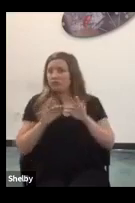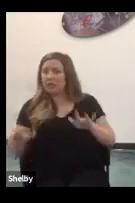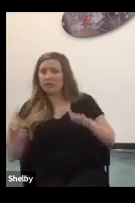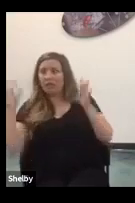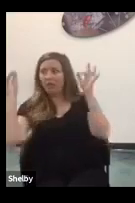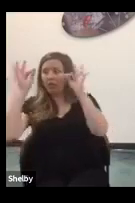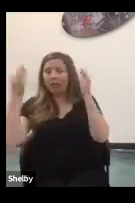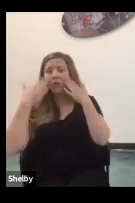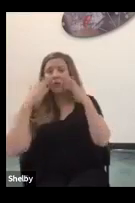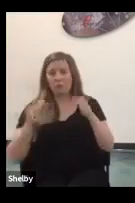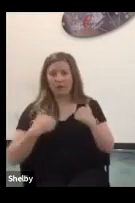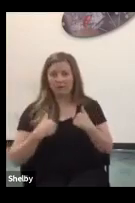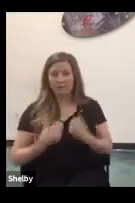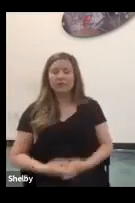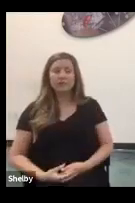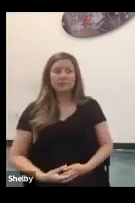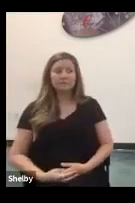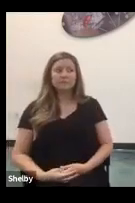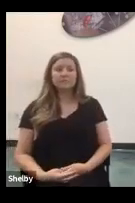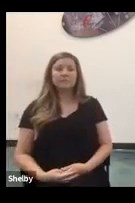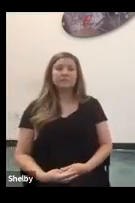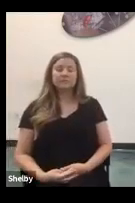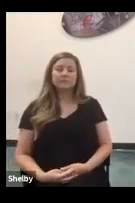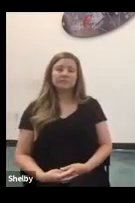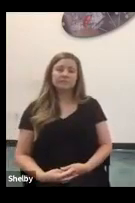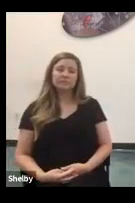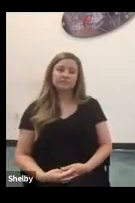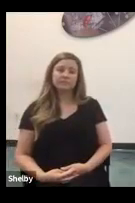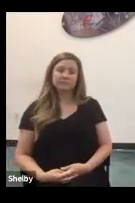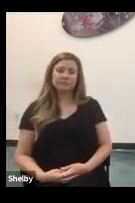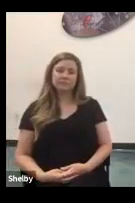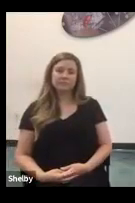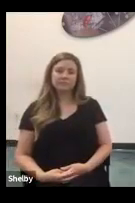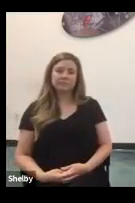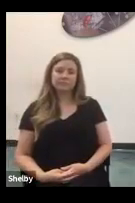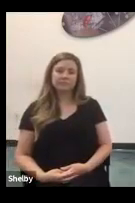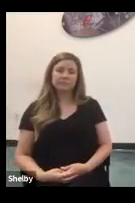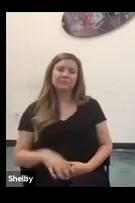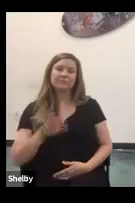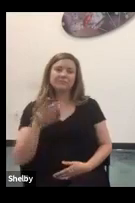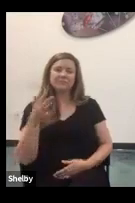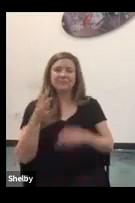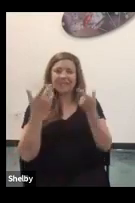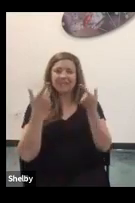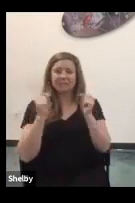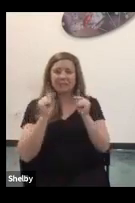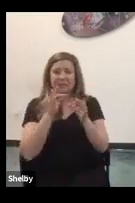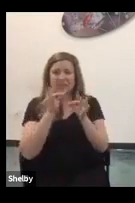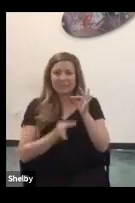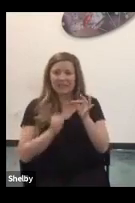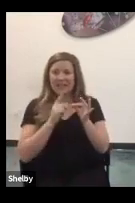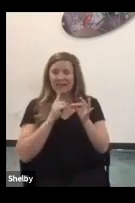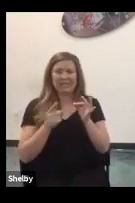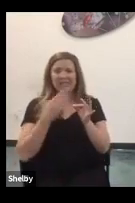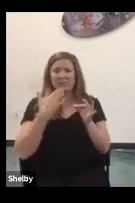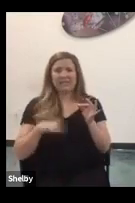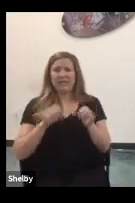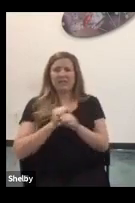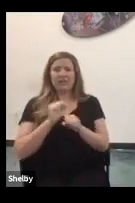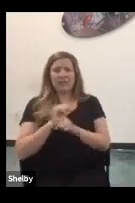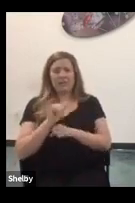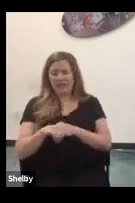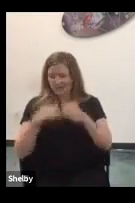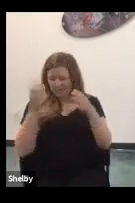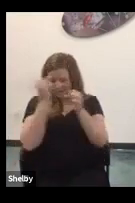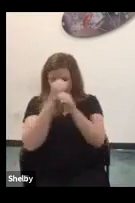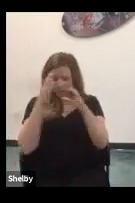it. So it's kind of, I'm trying to simplify it and I'm doing a really terrible job of that. So let me try to